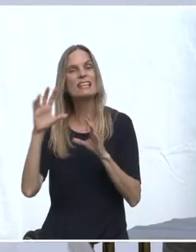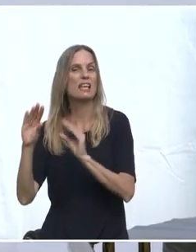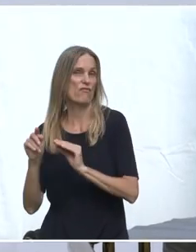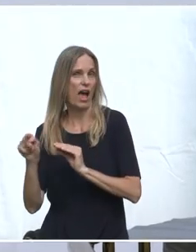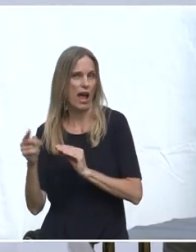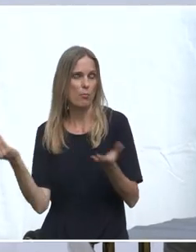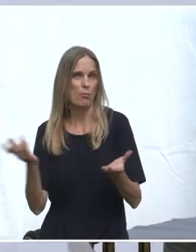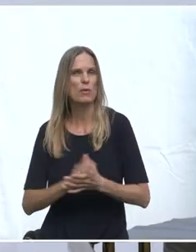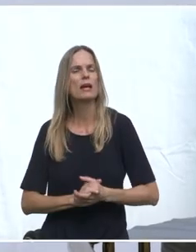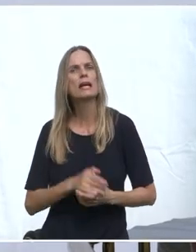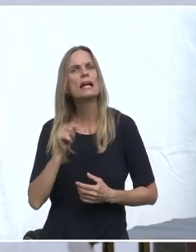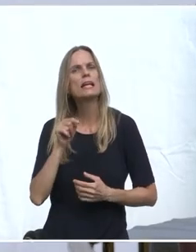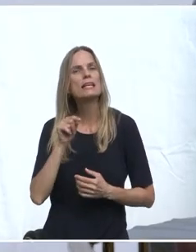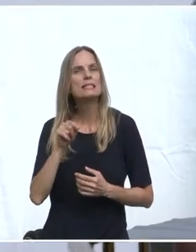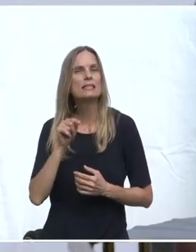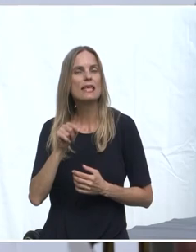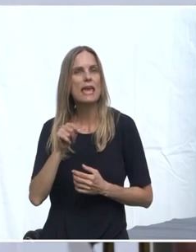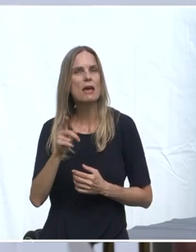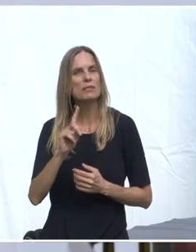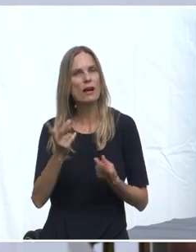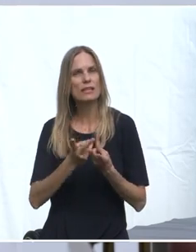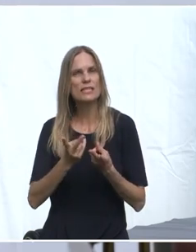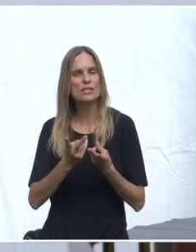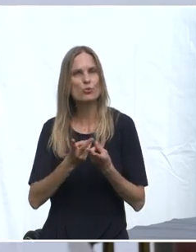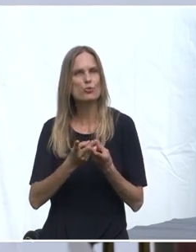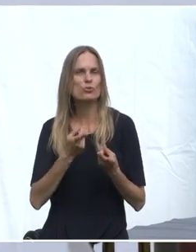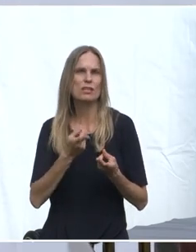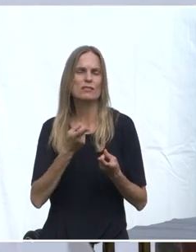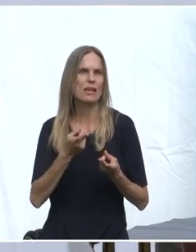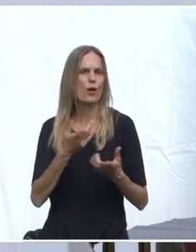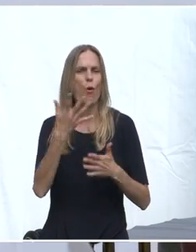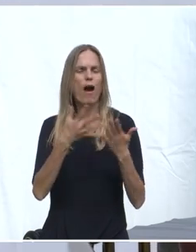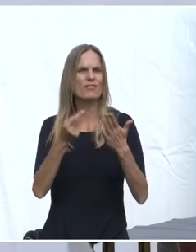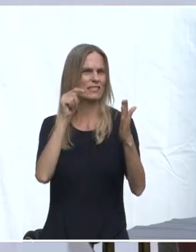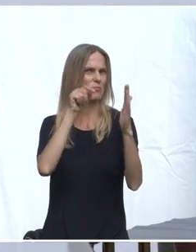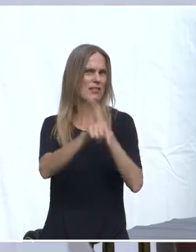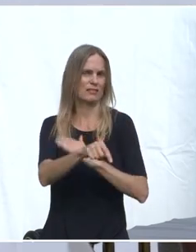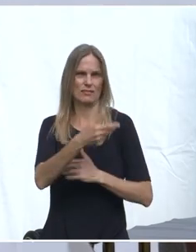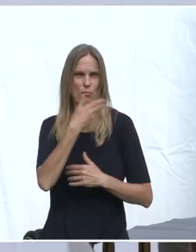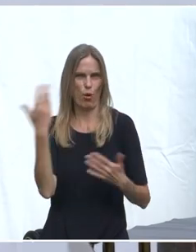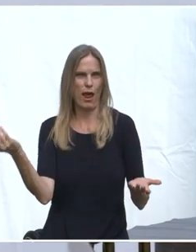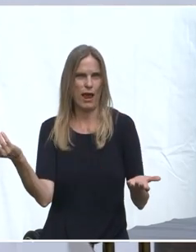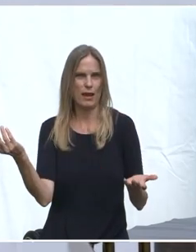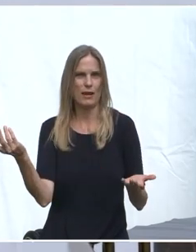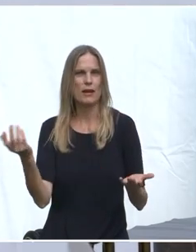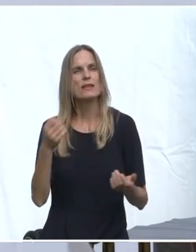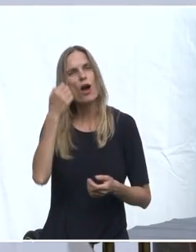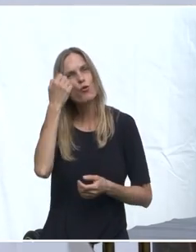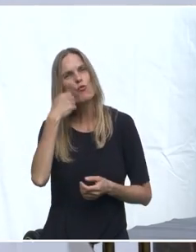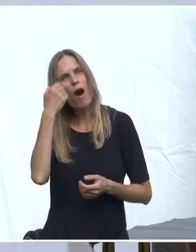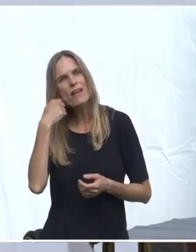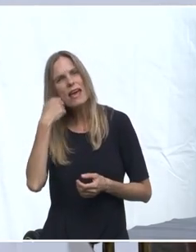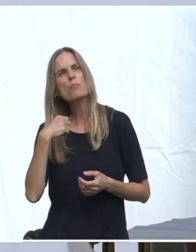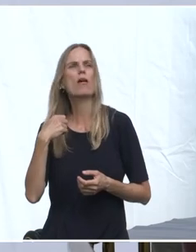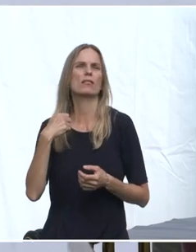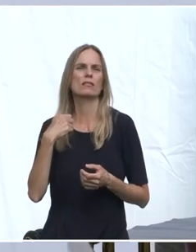that is not accounted for in almost any discussions about parenthood. But